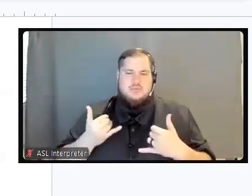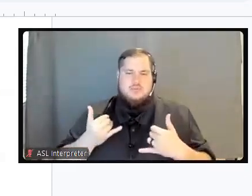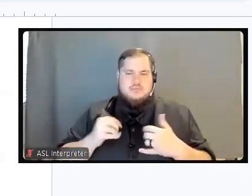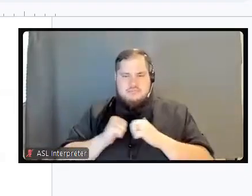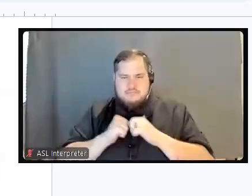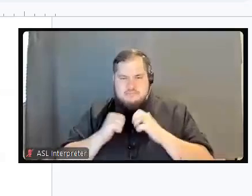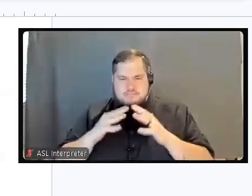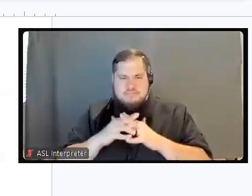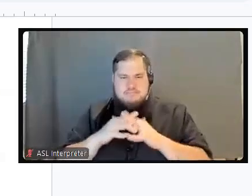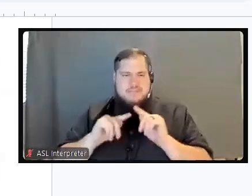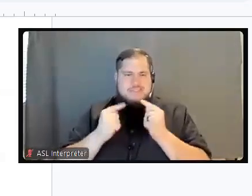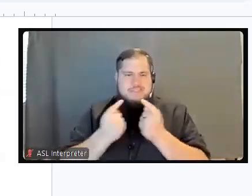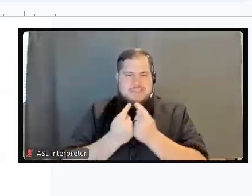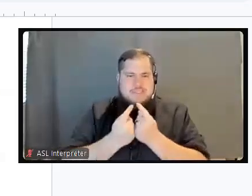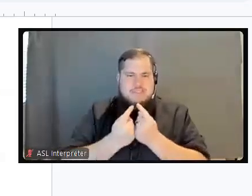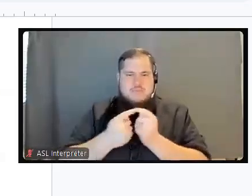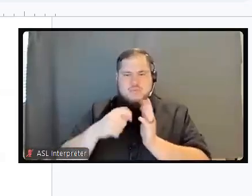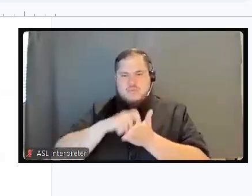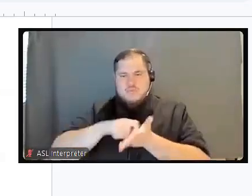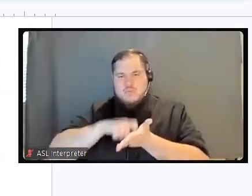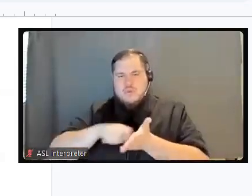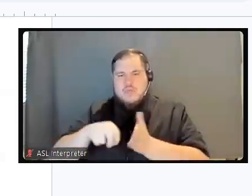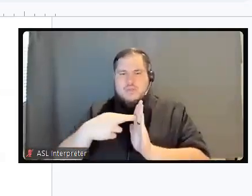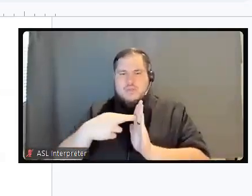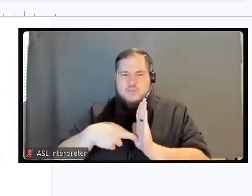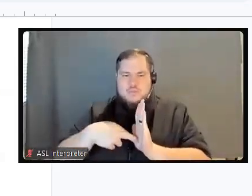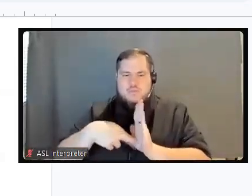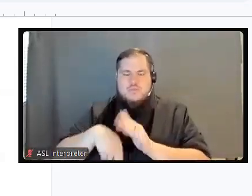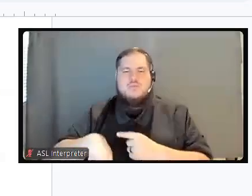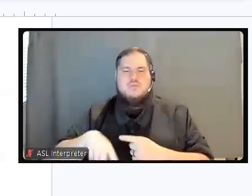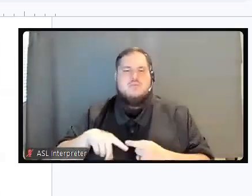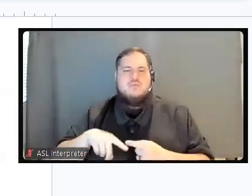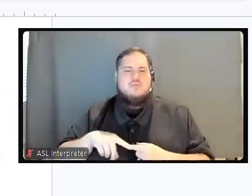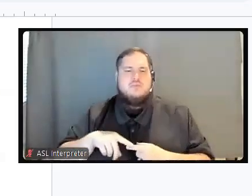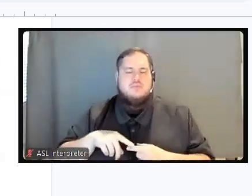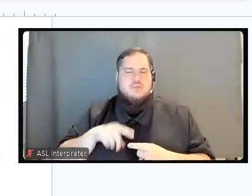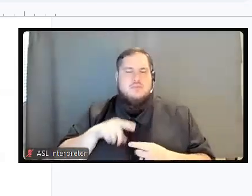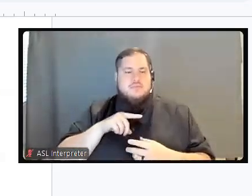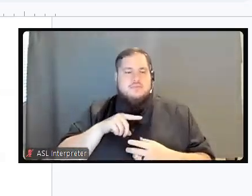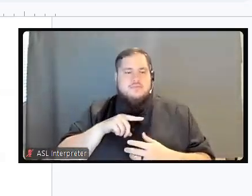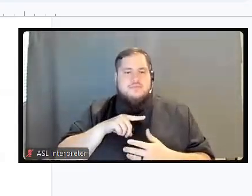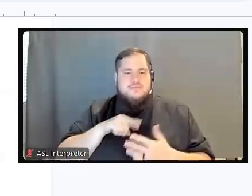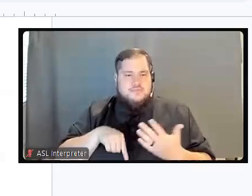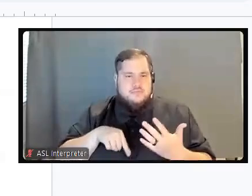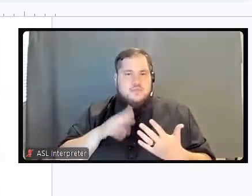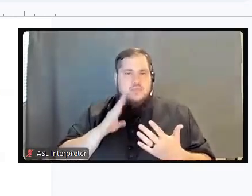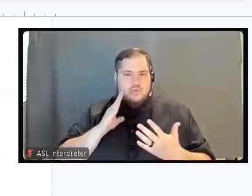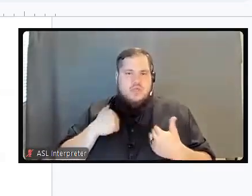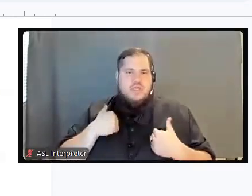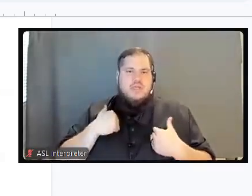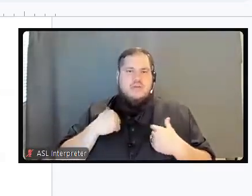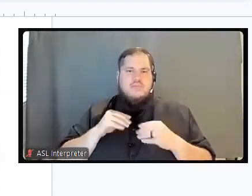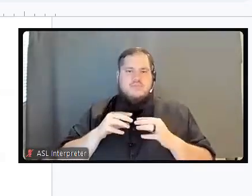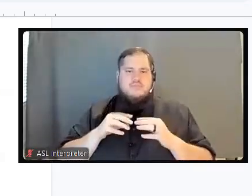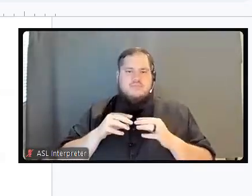team to begin writing the rules, and then we will have community engagement